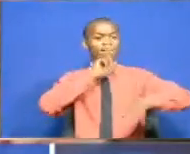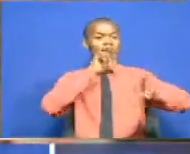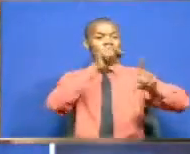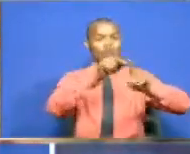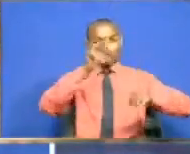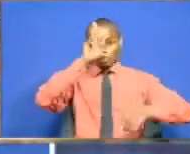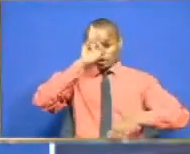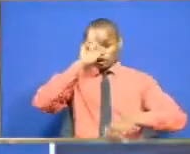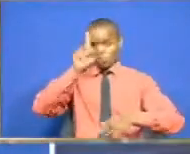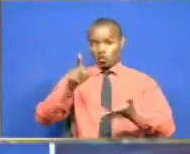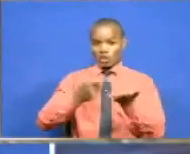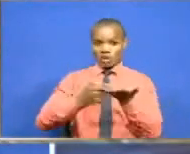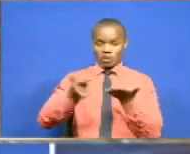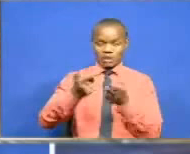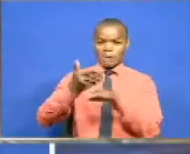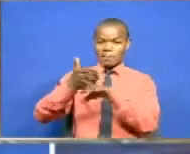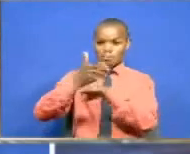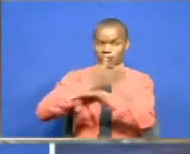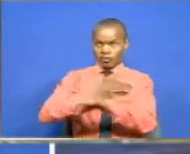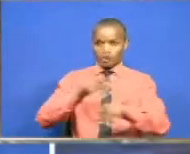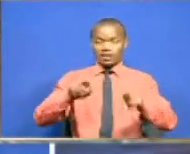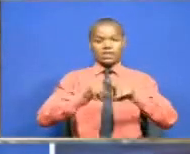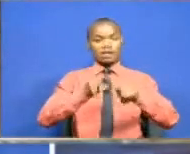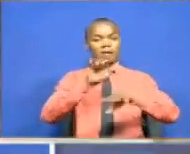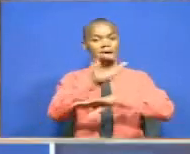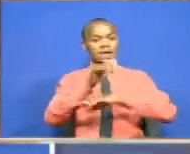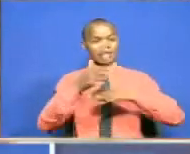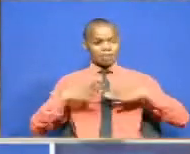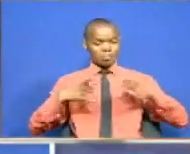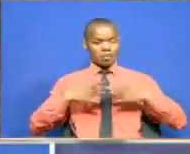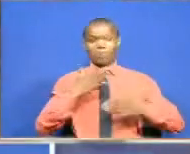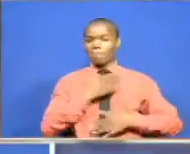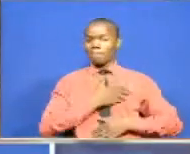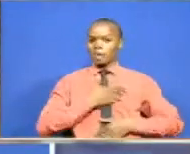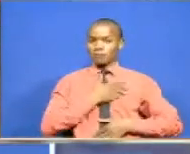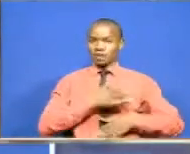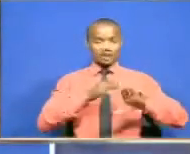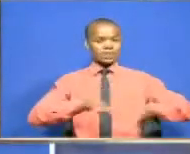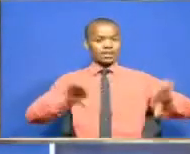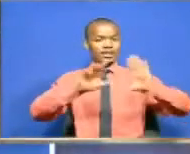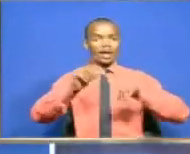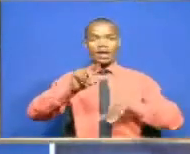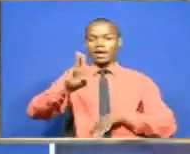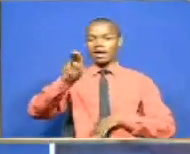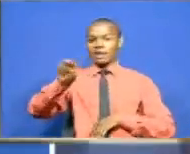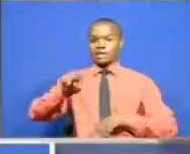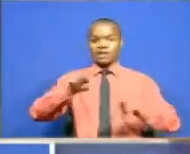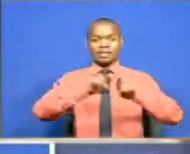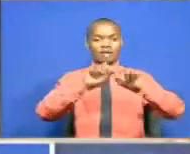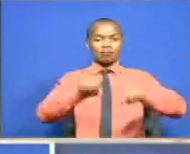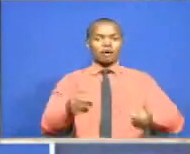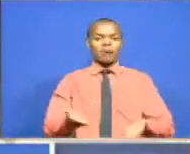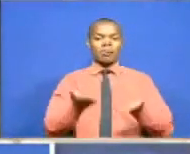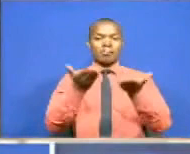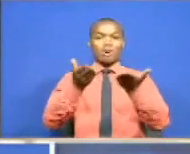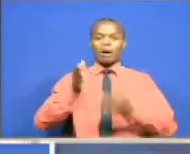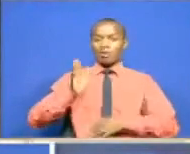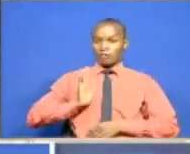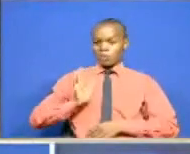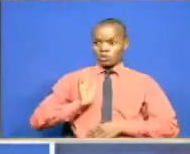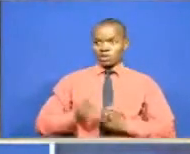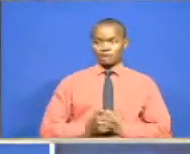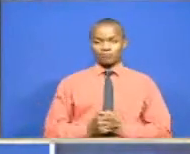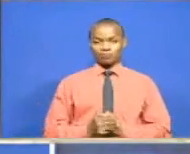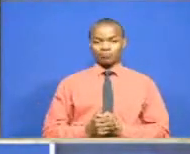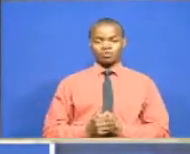last 1 week amid calls for civilians to hand over illegal firearms to boost security and end attacks.